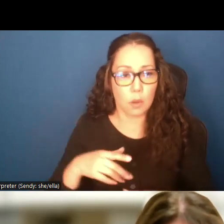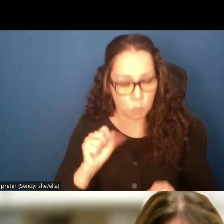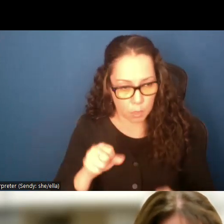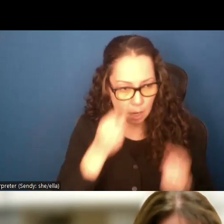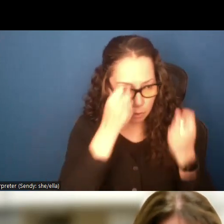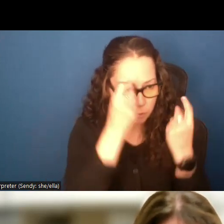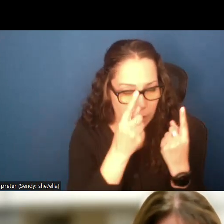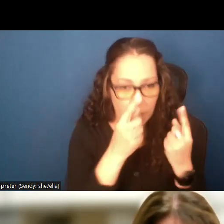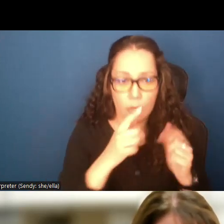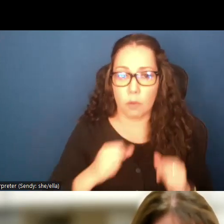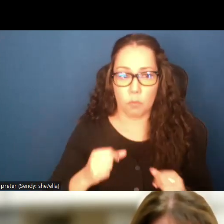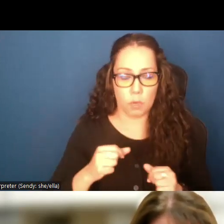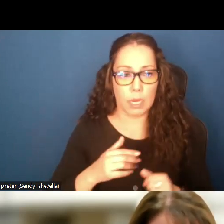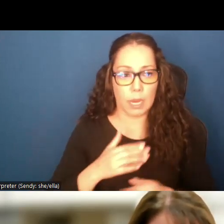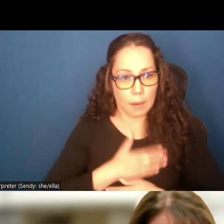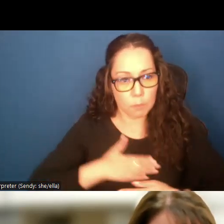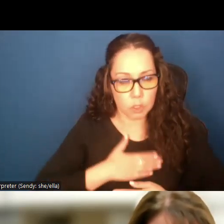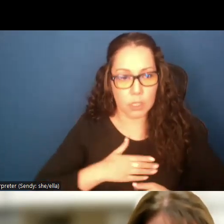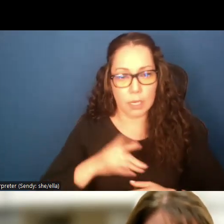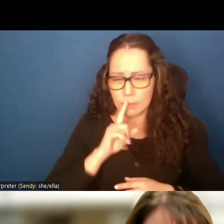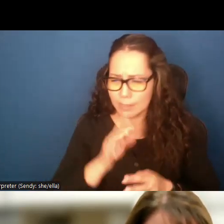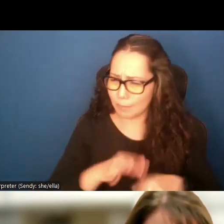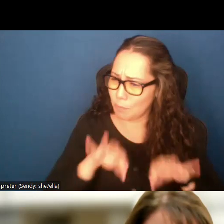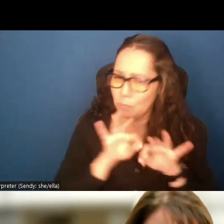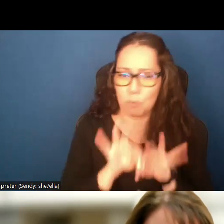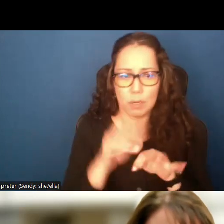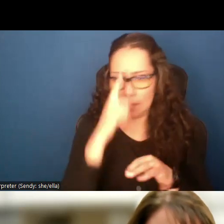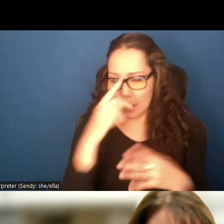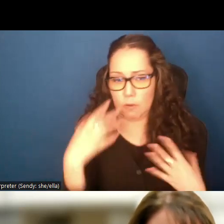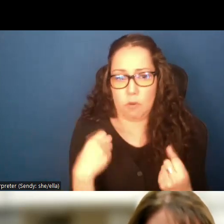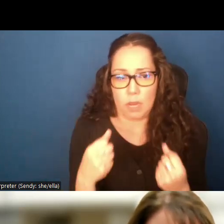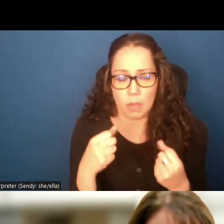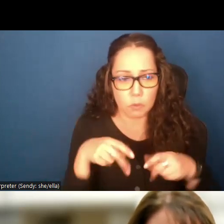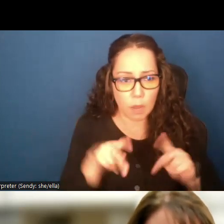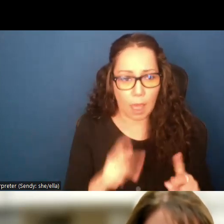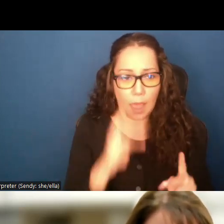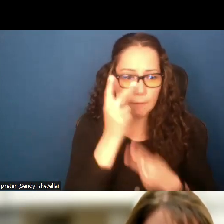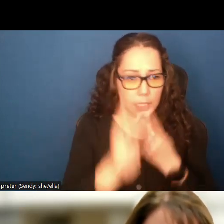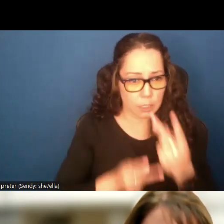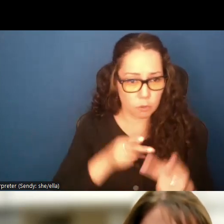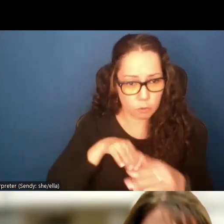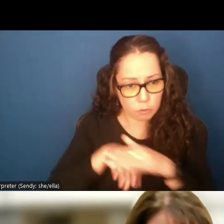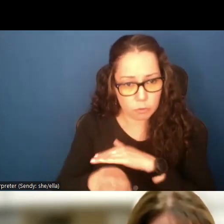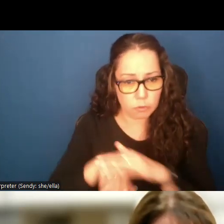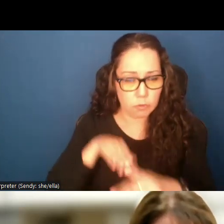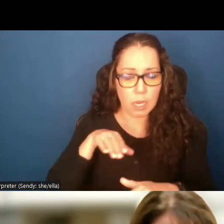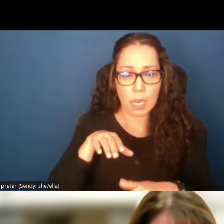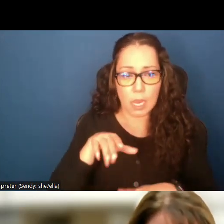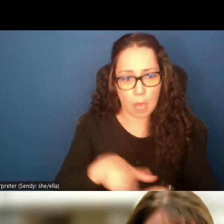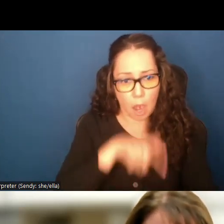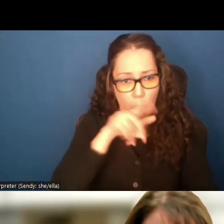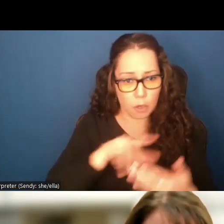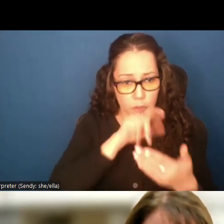important mental health component to allowing visitors in a long term care facility